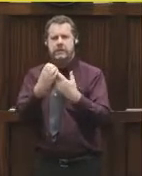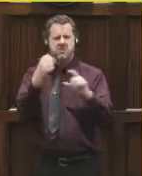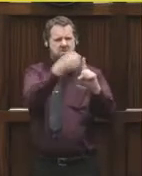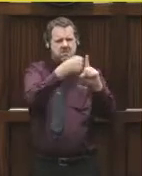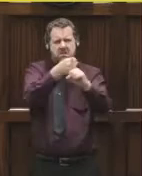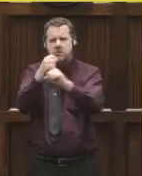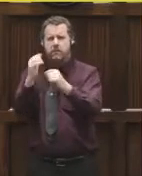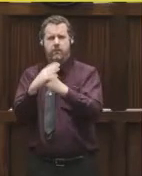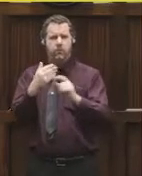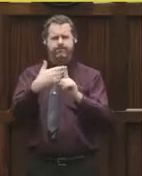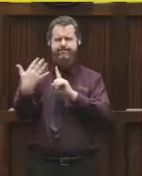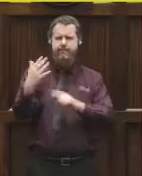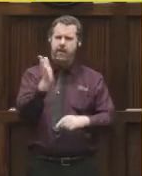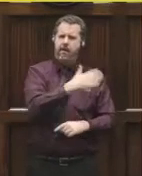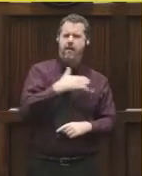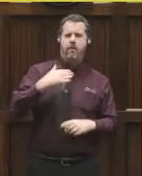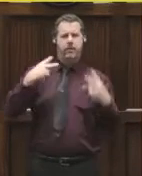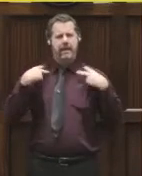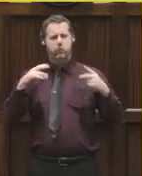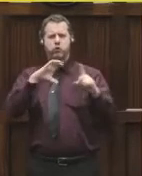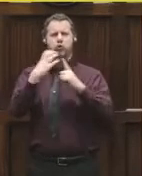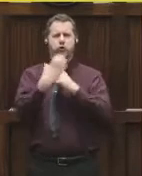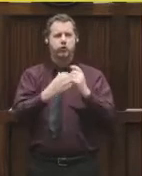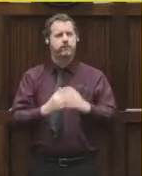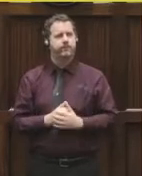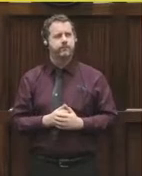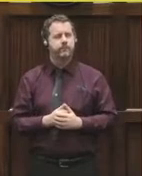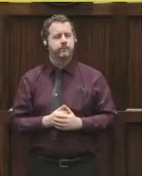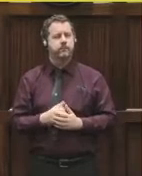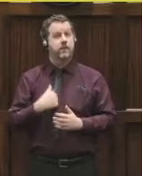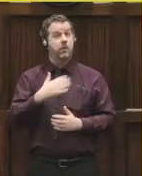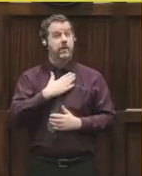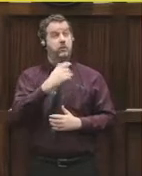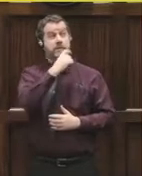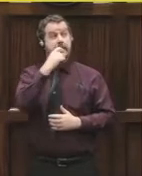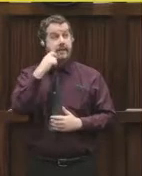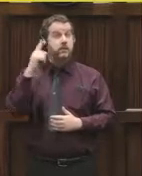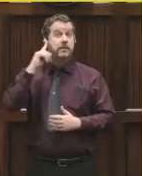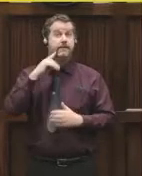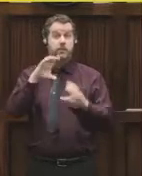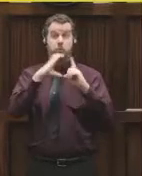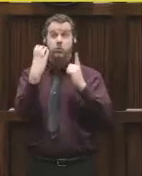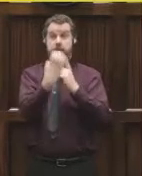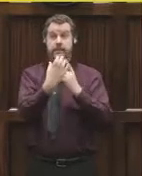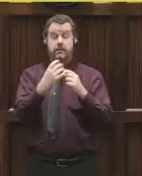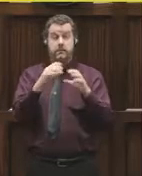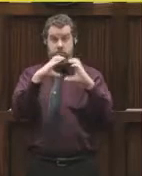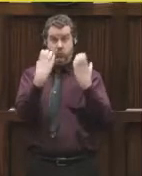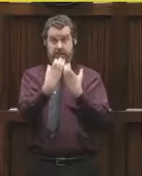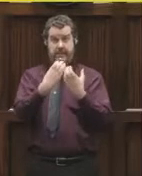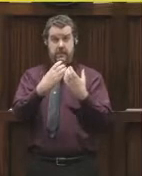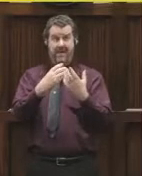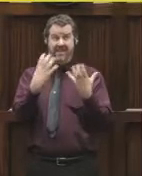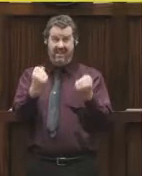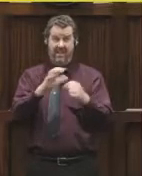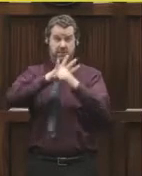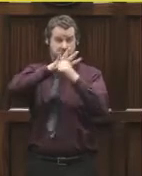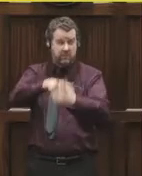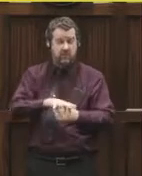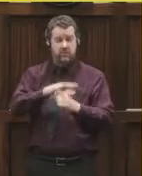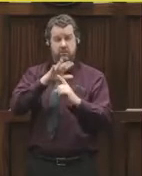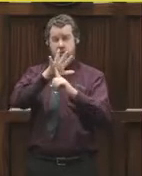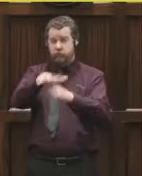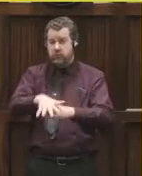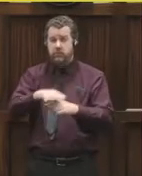culture. And I'd like to say that the deaf community have experienced many years of discrimination and